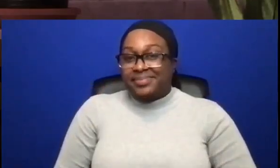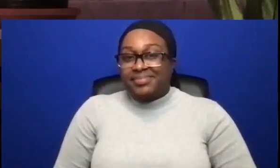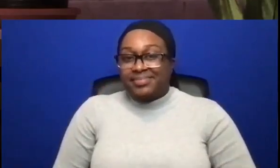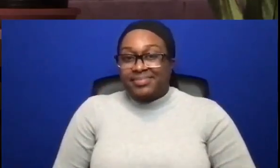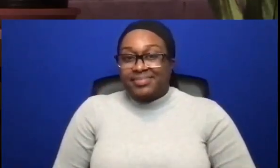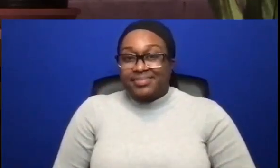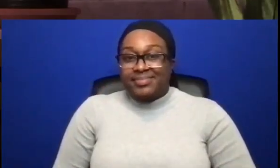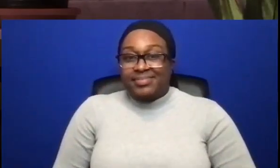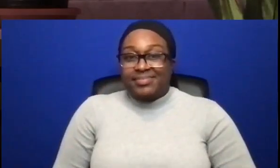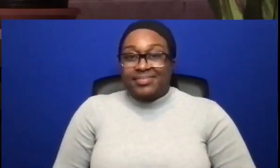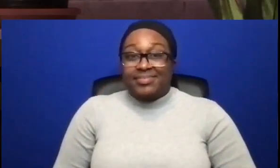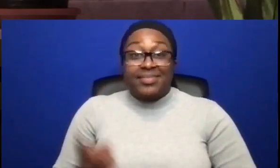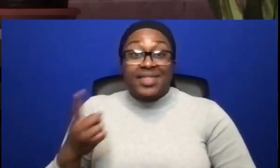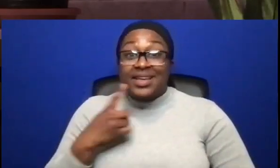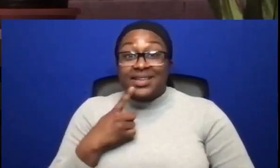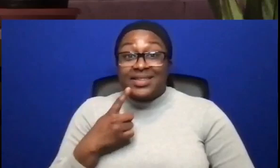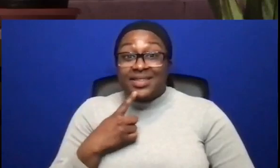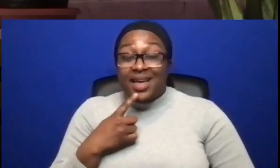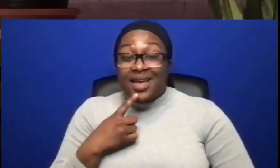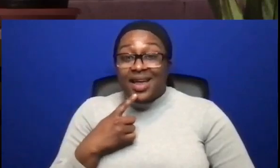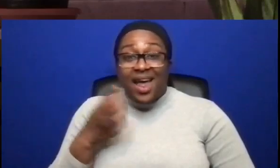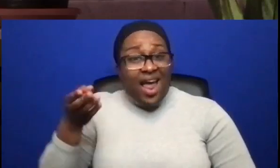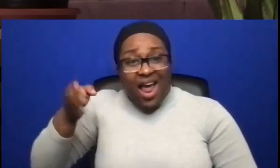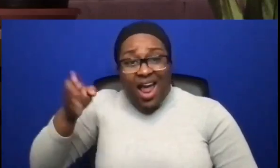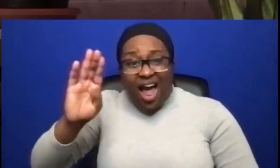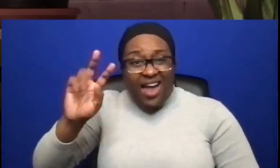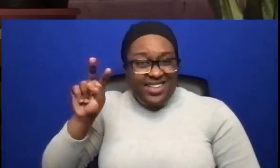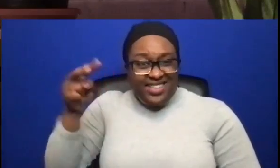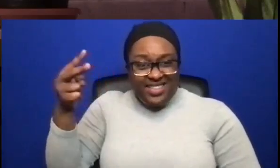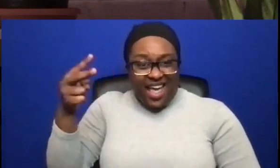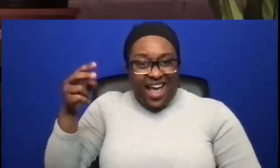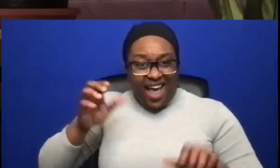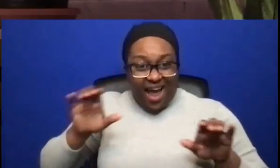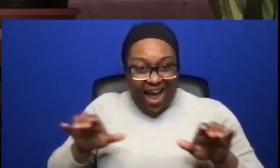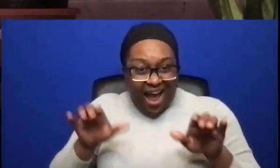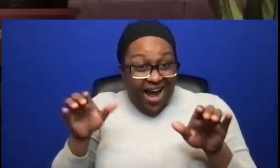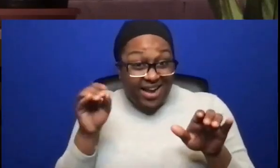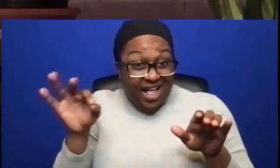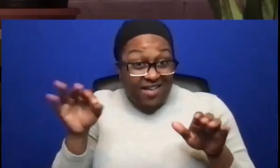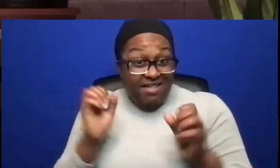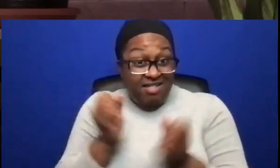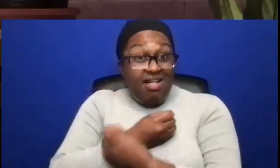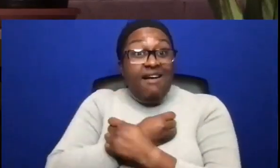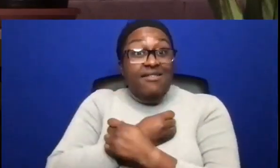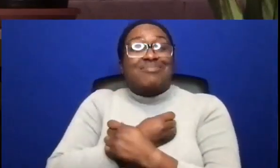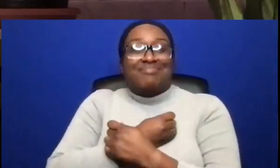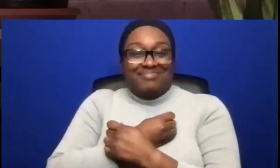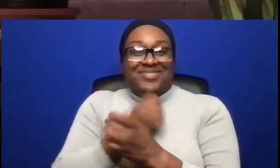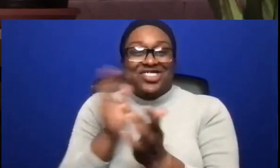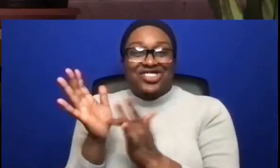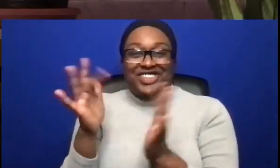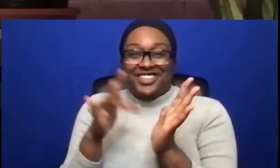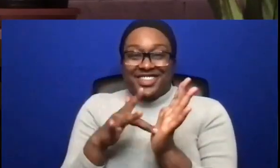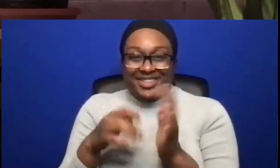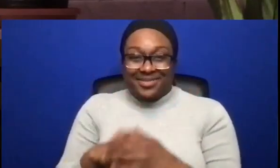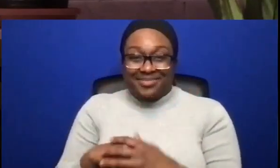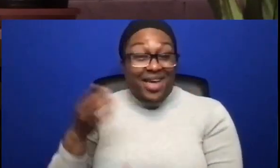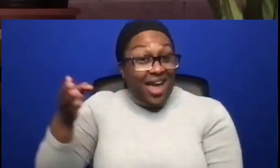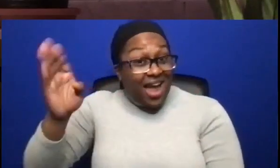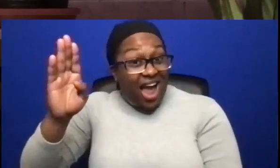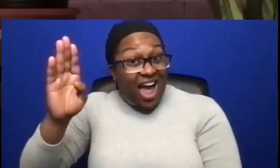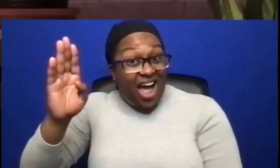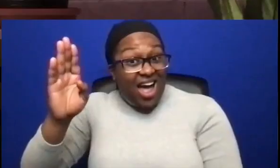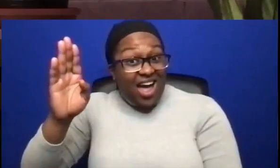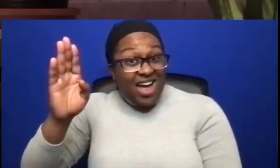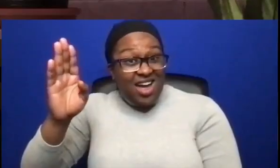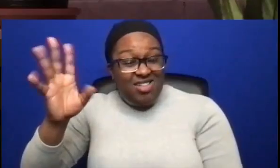And they said, "God's second act of love was Jesus, God embodied as